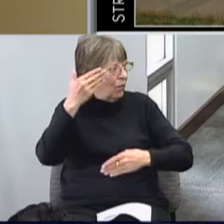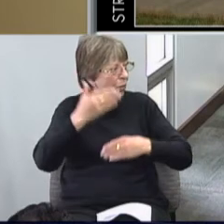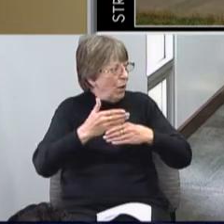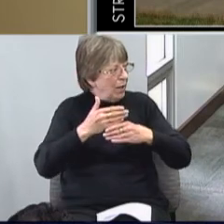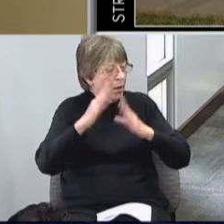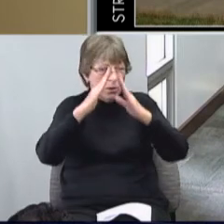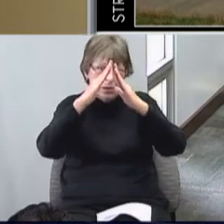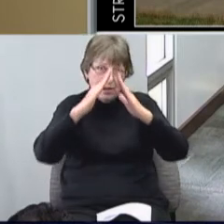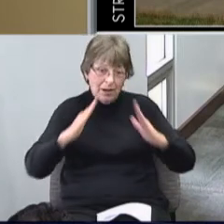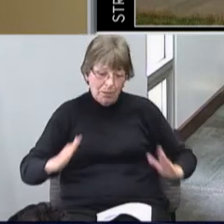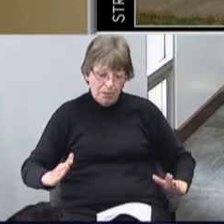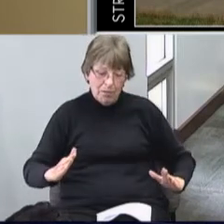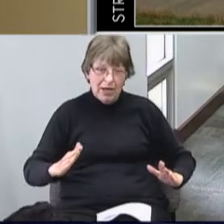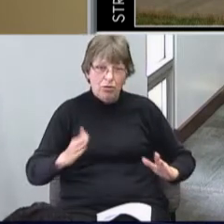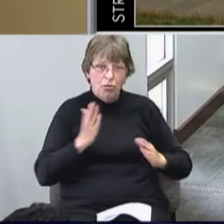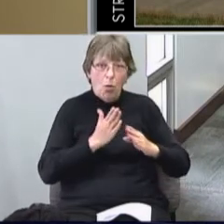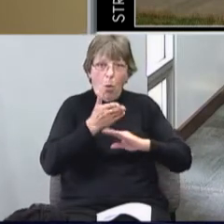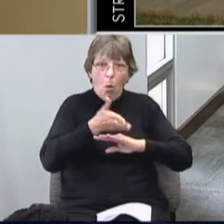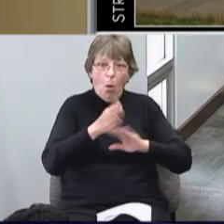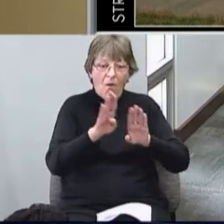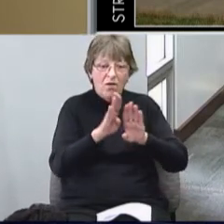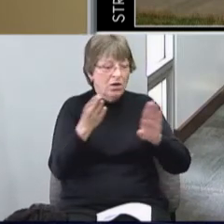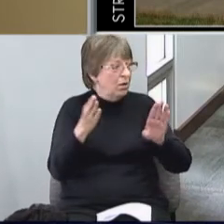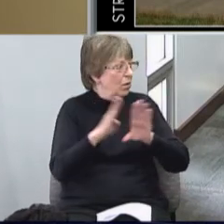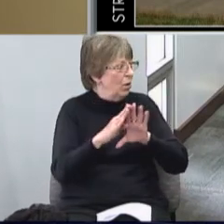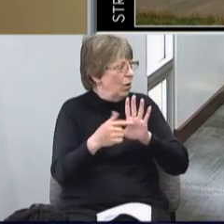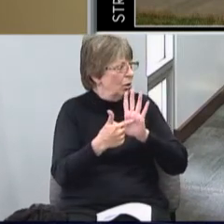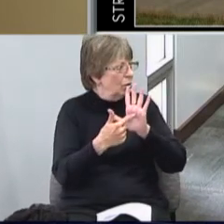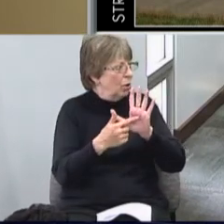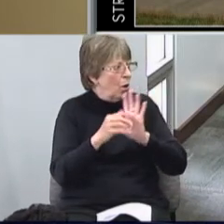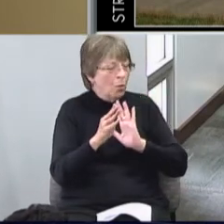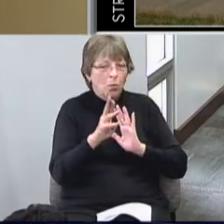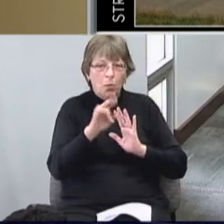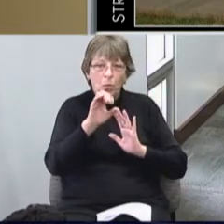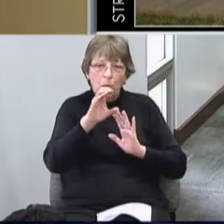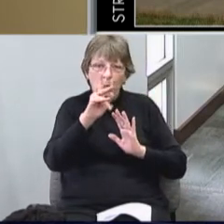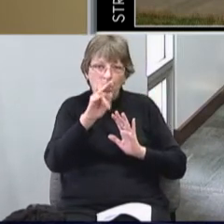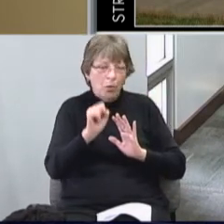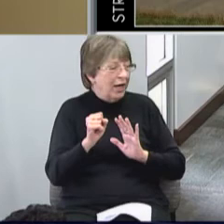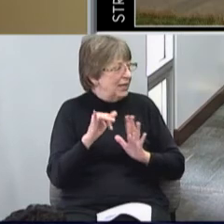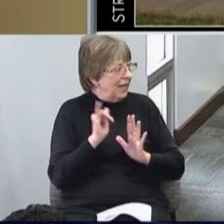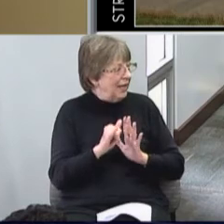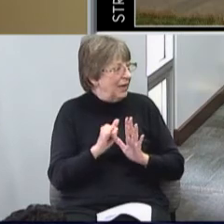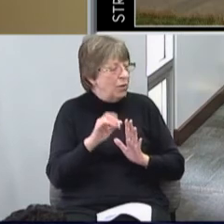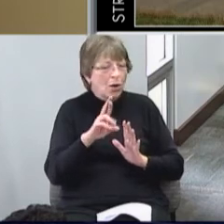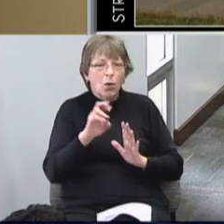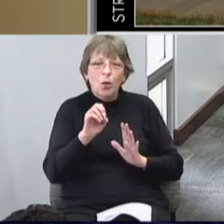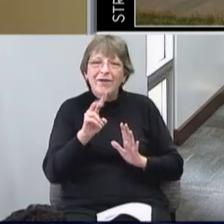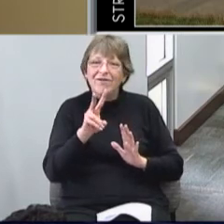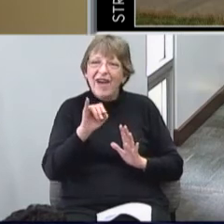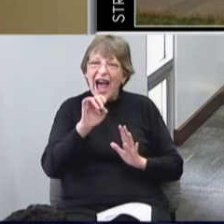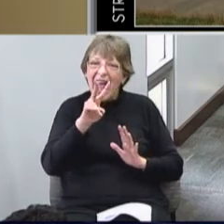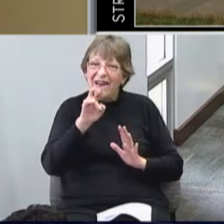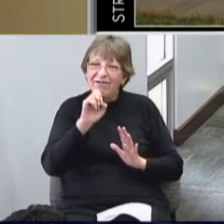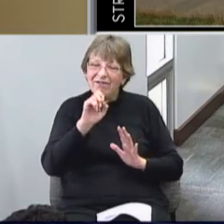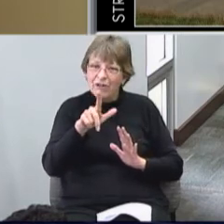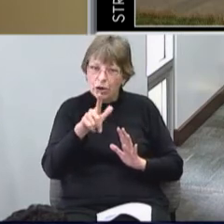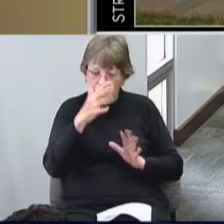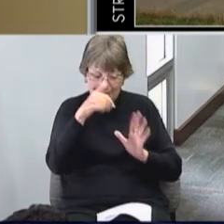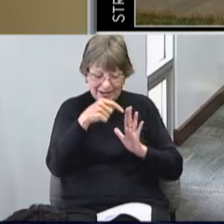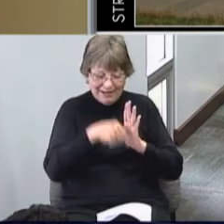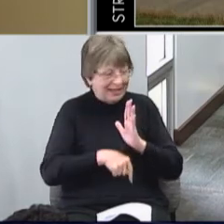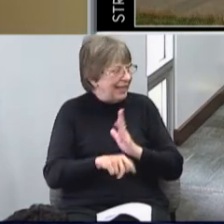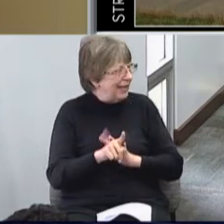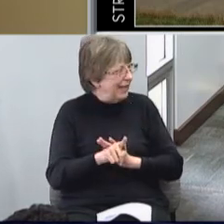gable awnings over the entries are further demarcated by brick siding, and those are some of the revival-influenced details. There's a